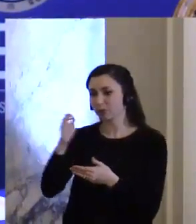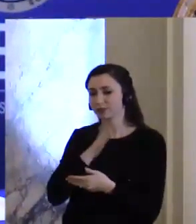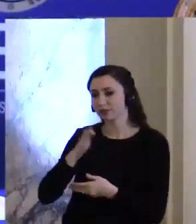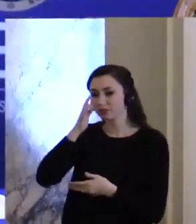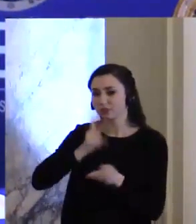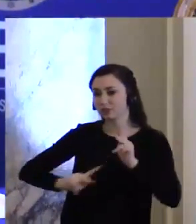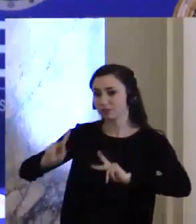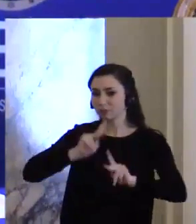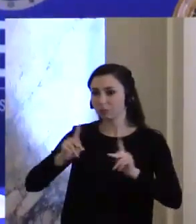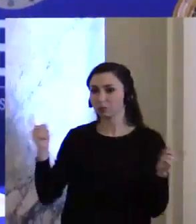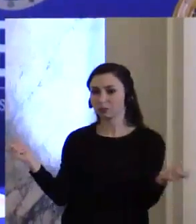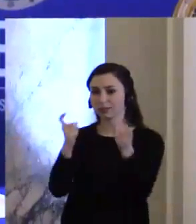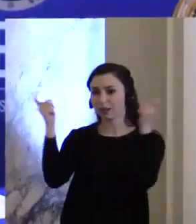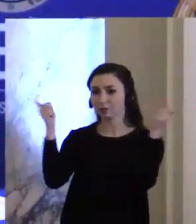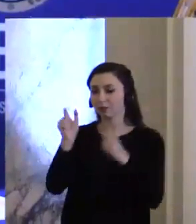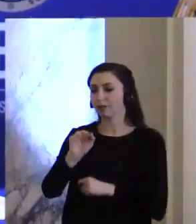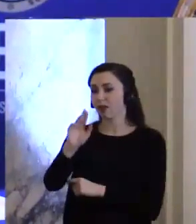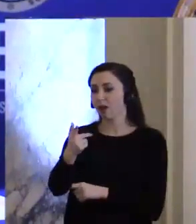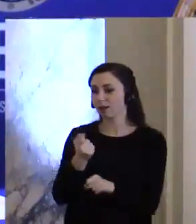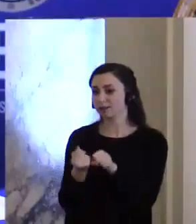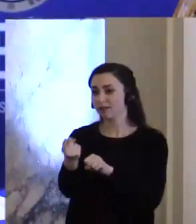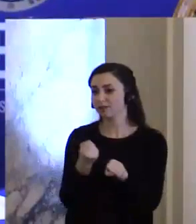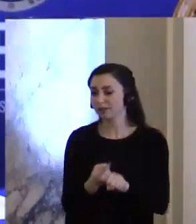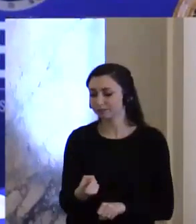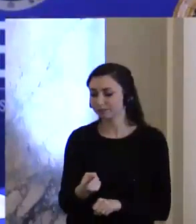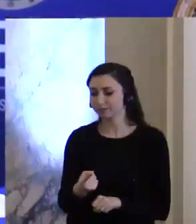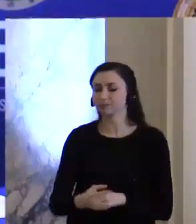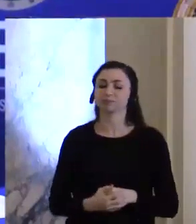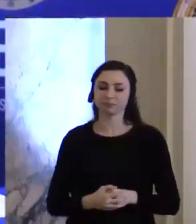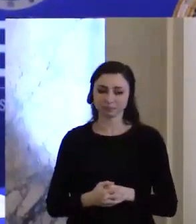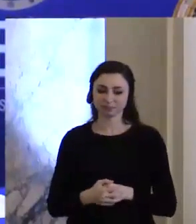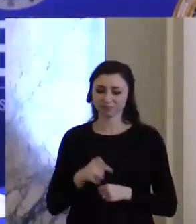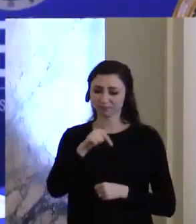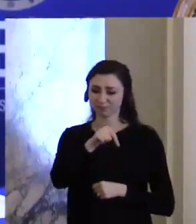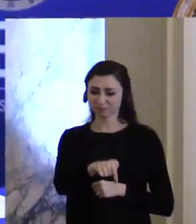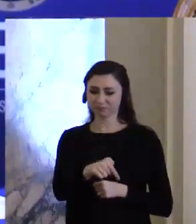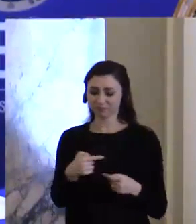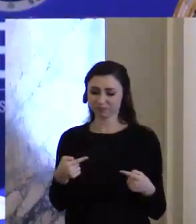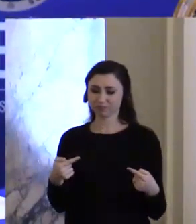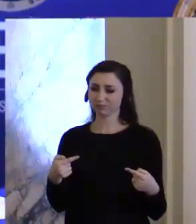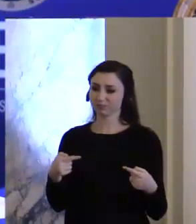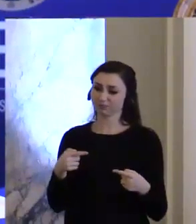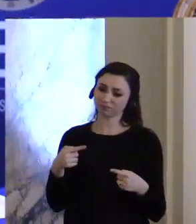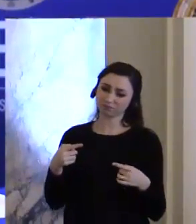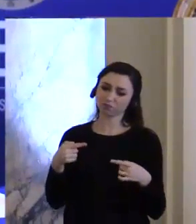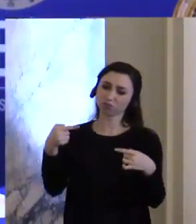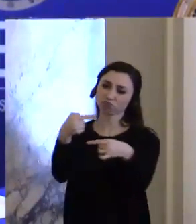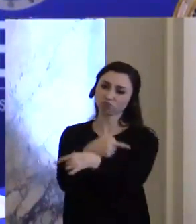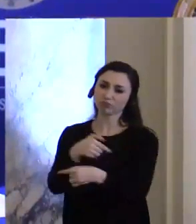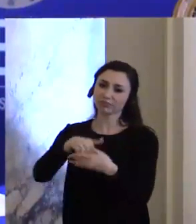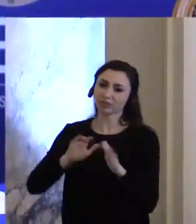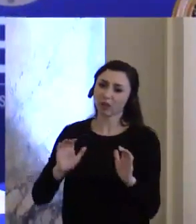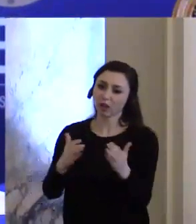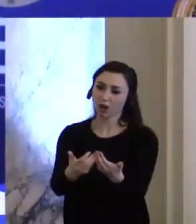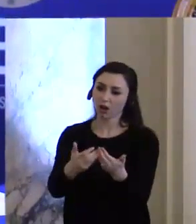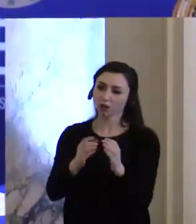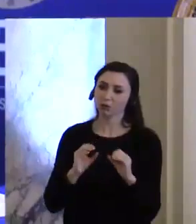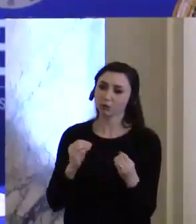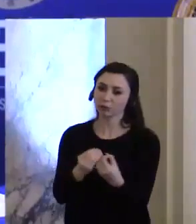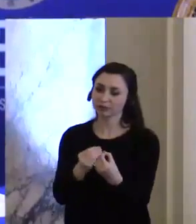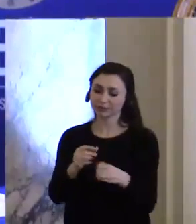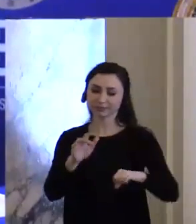year. These two issues in particular, which are cross-cutting in our organization and touched on in